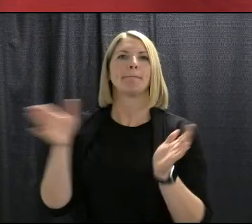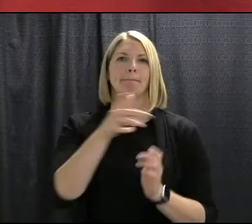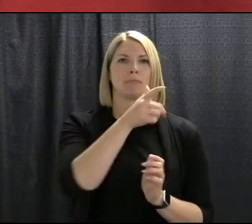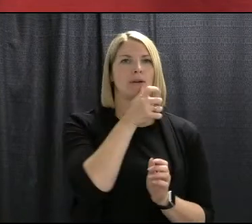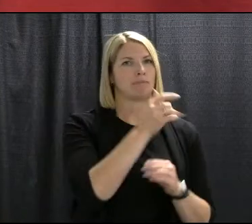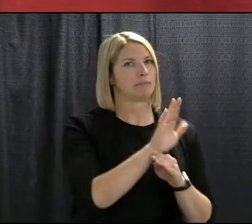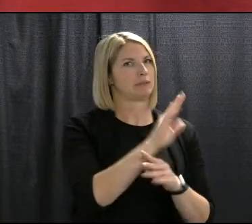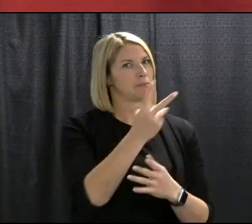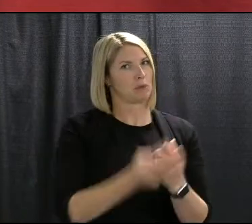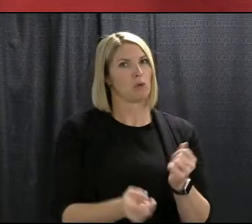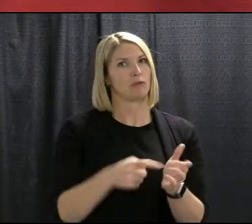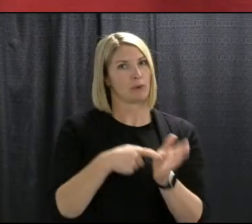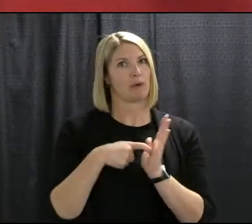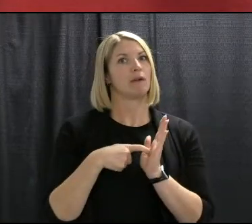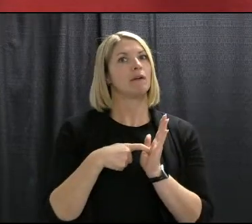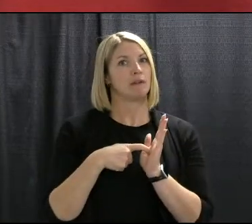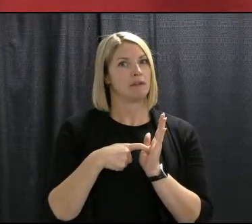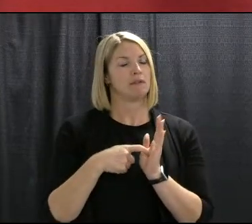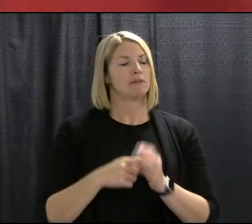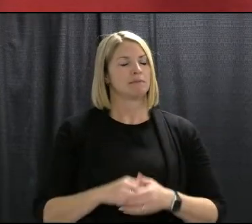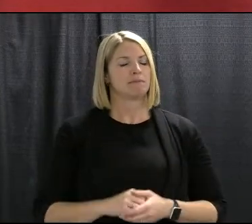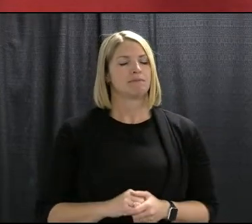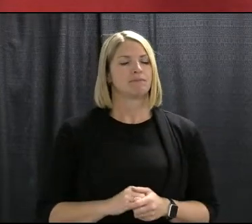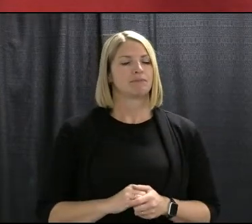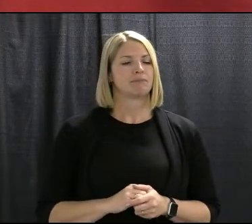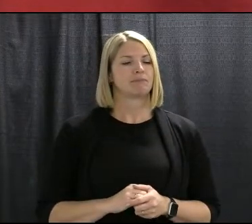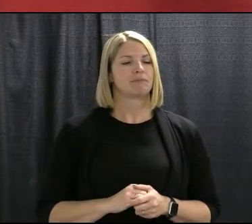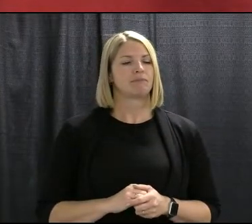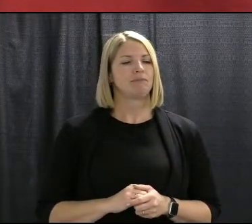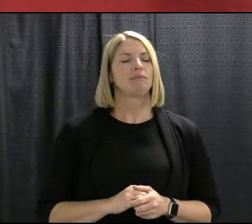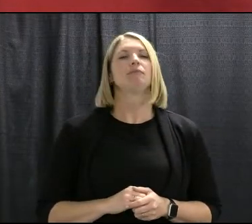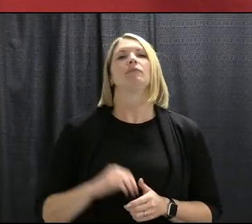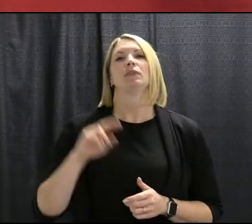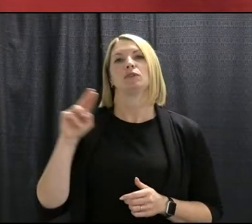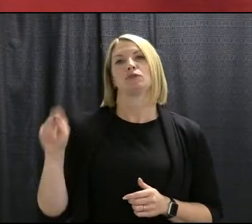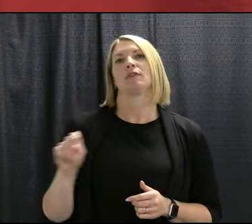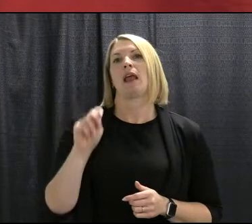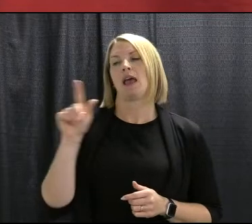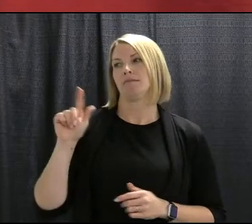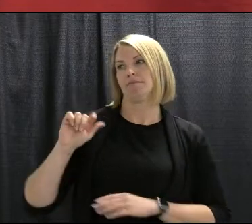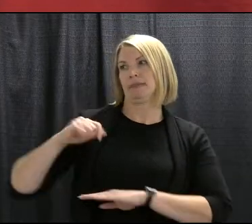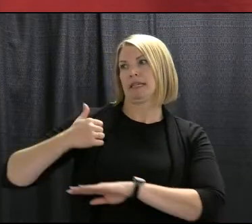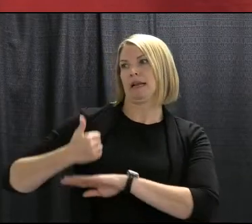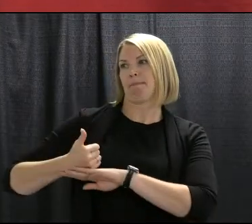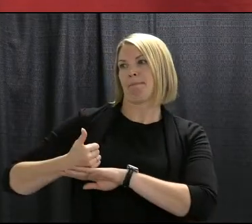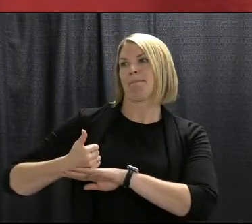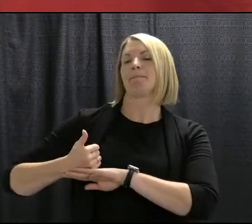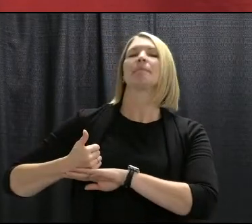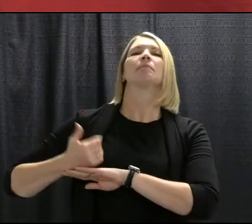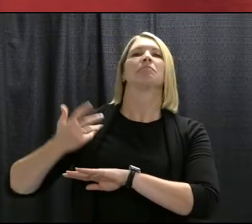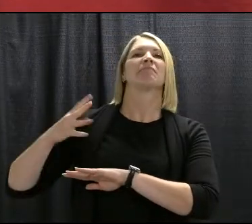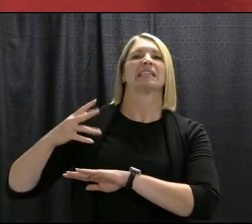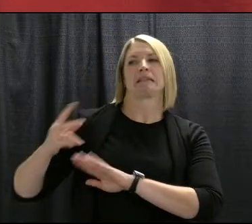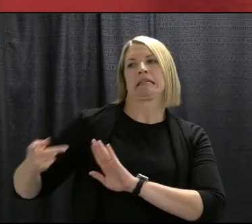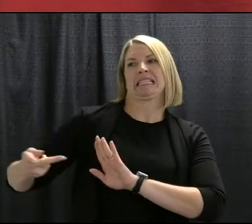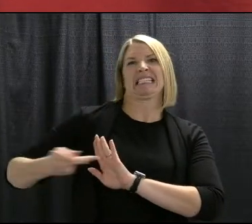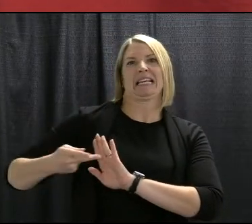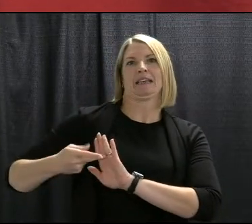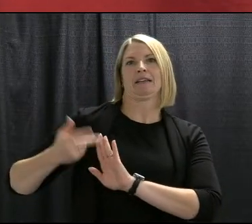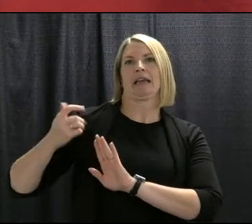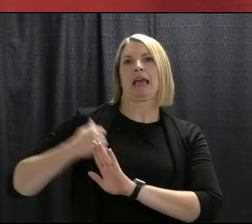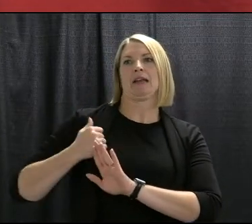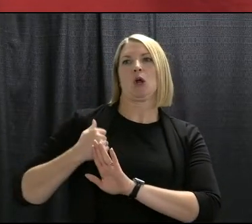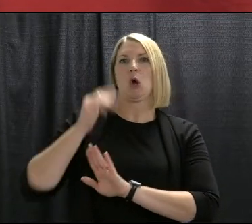sectors. Once implemented, Newfoundland and Labrador will be the second province in the country, alongside the federal government and Prince Edward